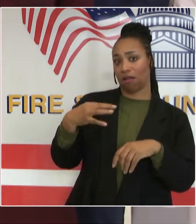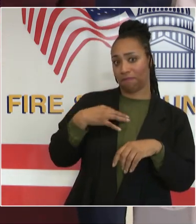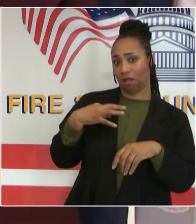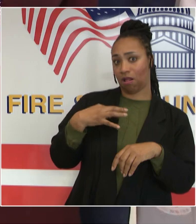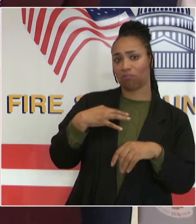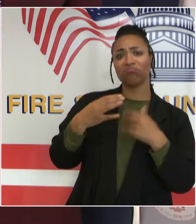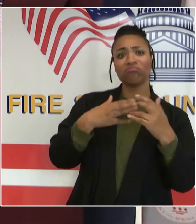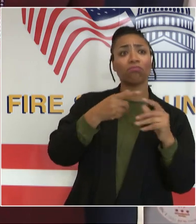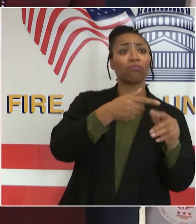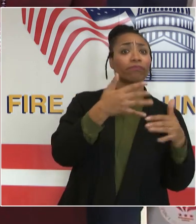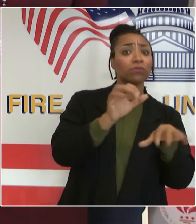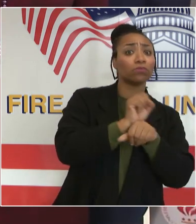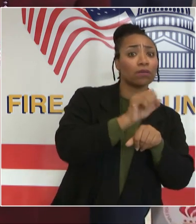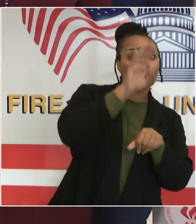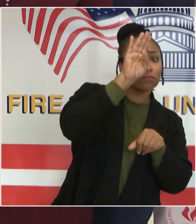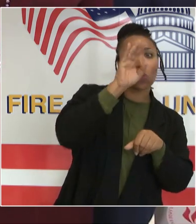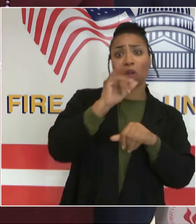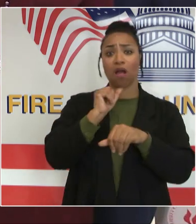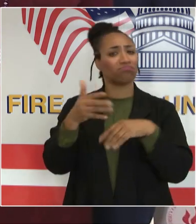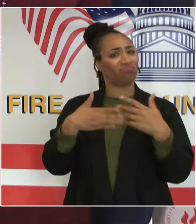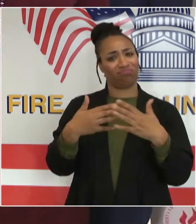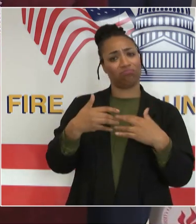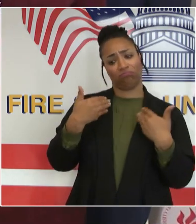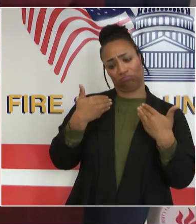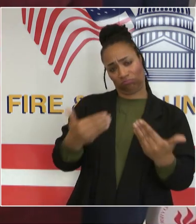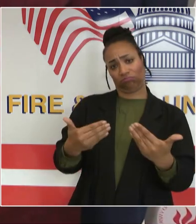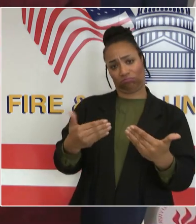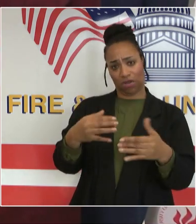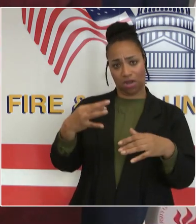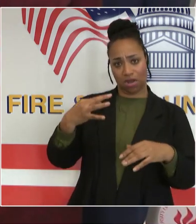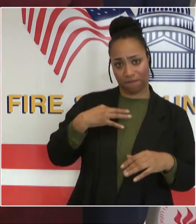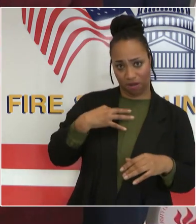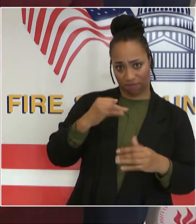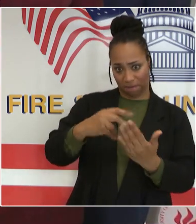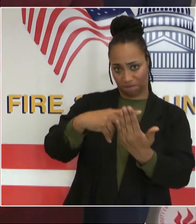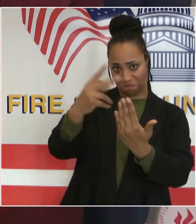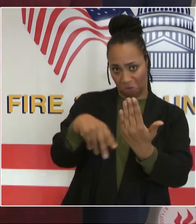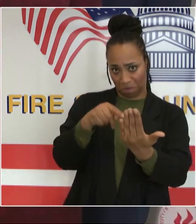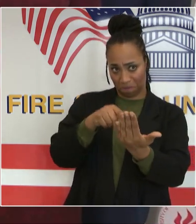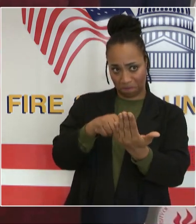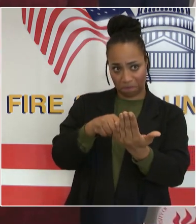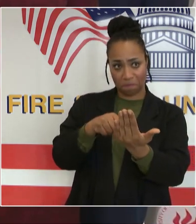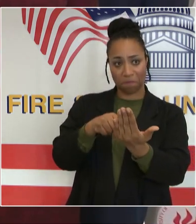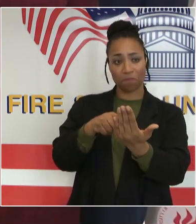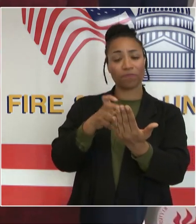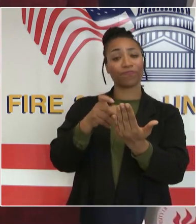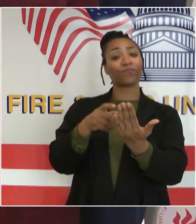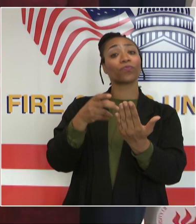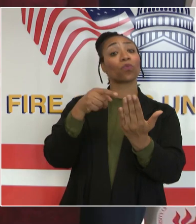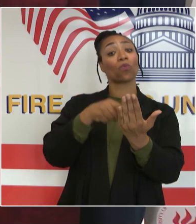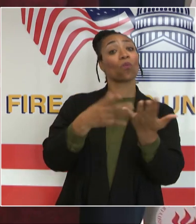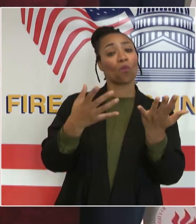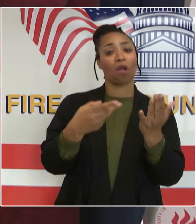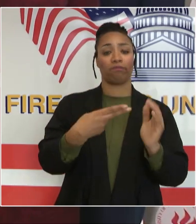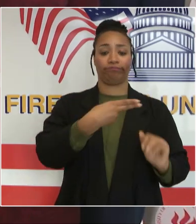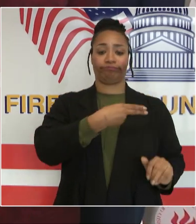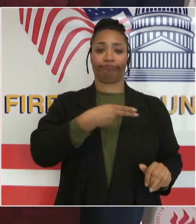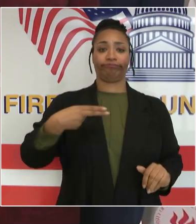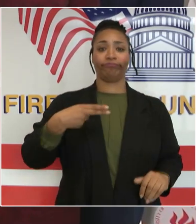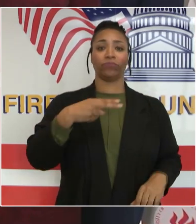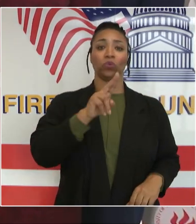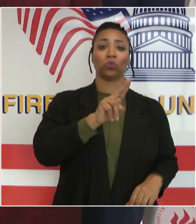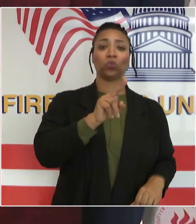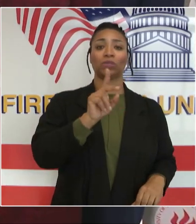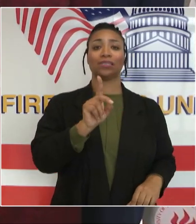And they can attend as a student of UDC. So there's obviously a tuition for that. There's tuition for